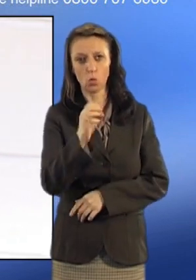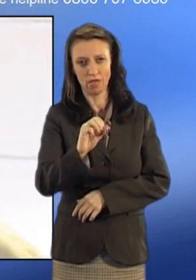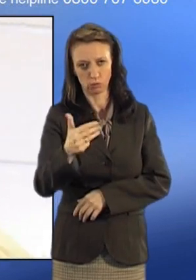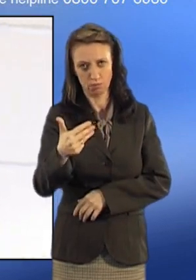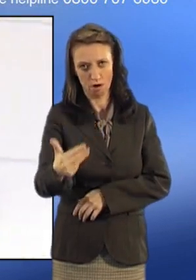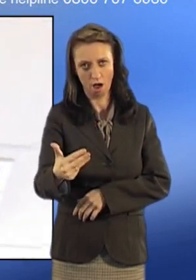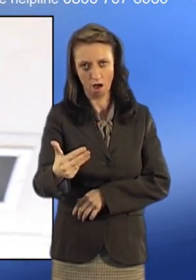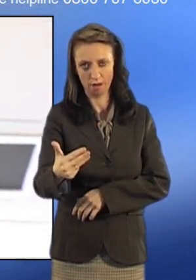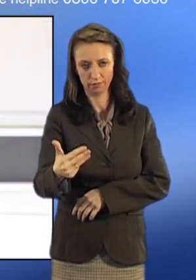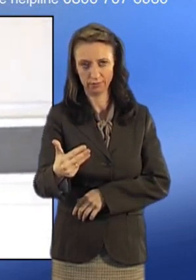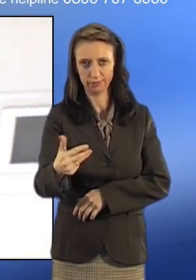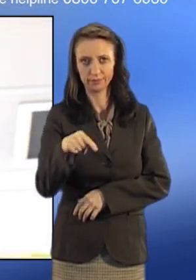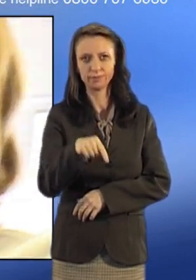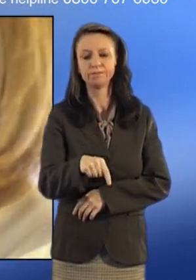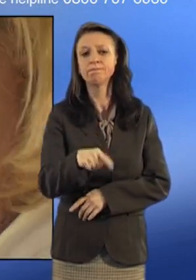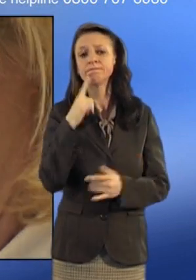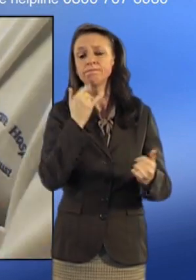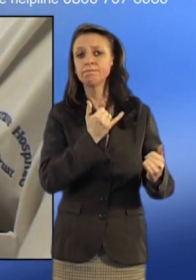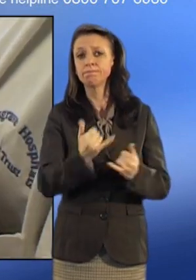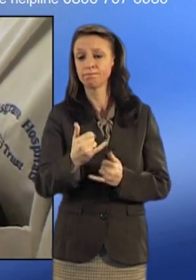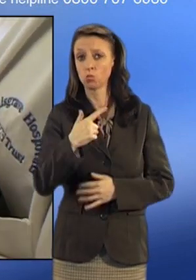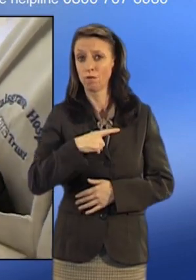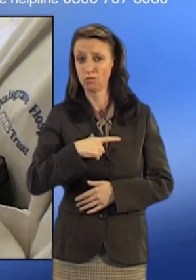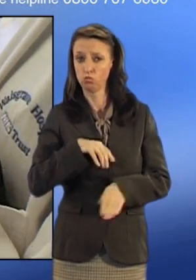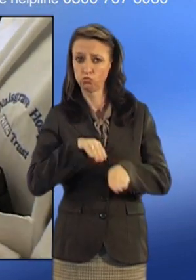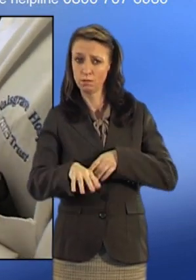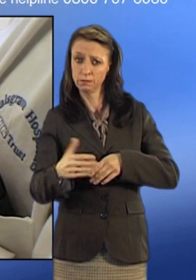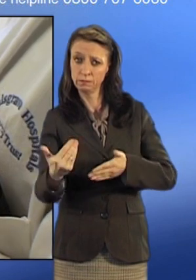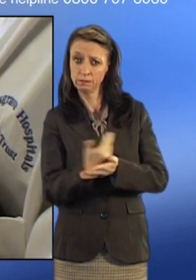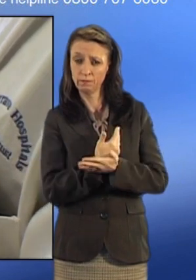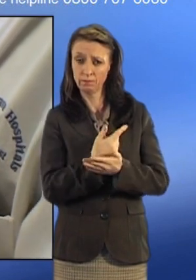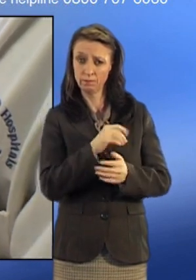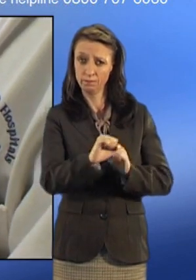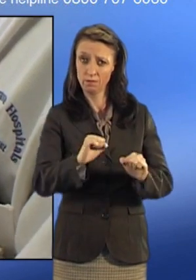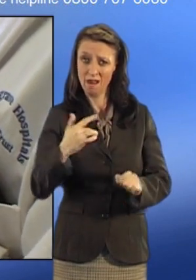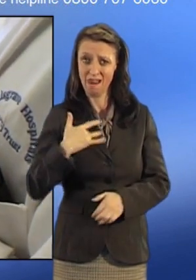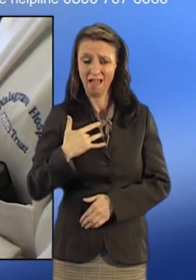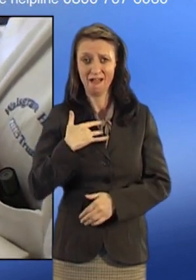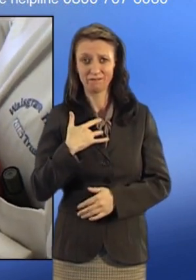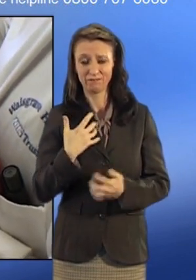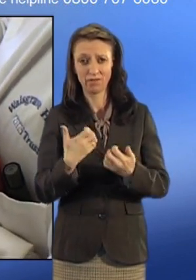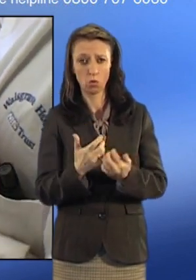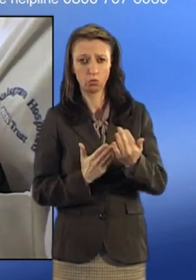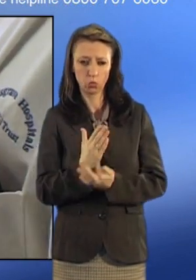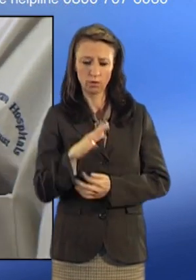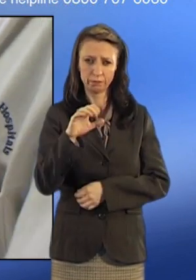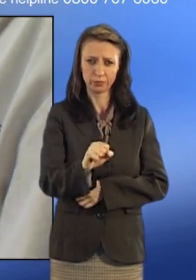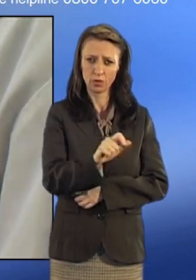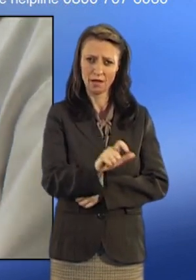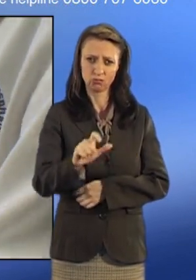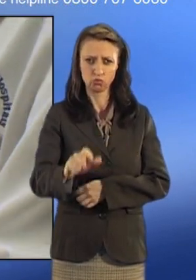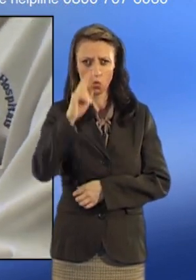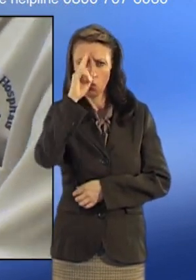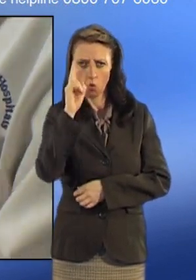The programme aims to save lives by early detection of cancer and by the detection and removal of bowel polyps that might otherwise